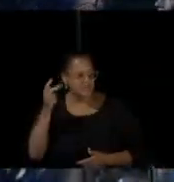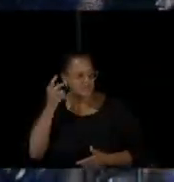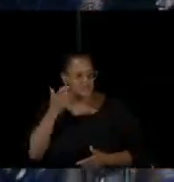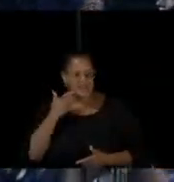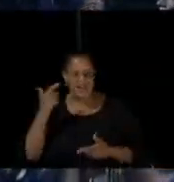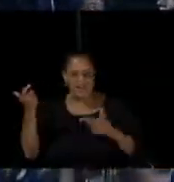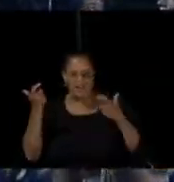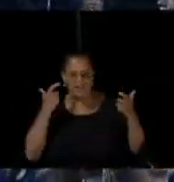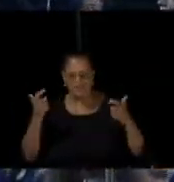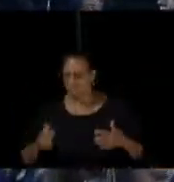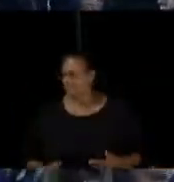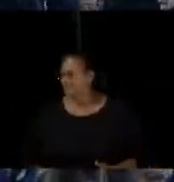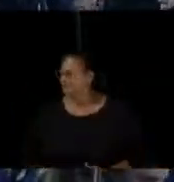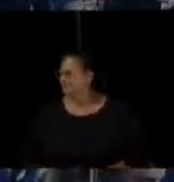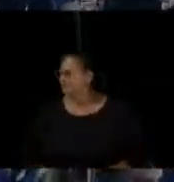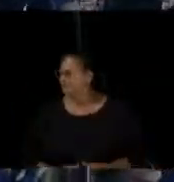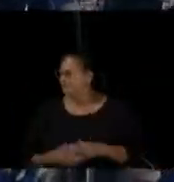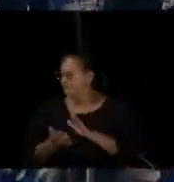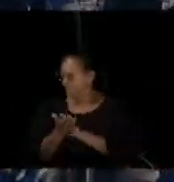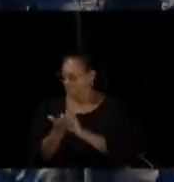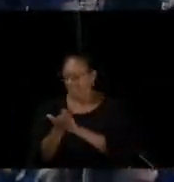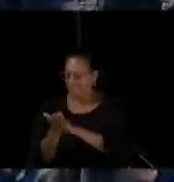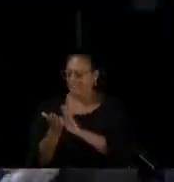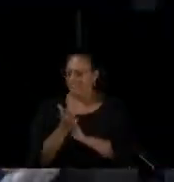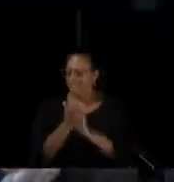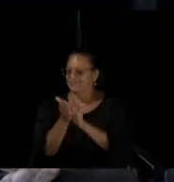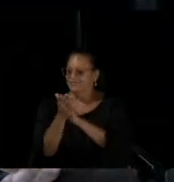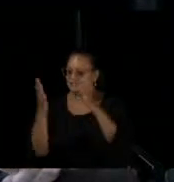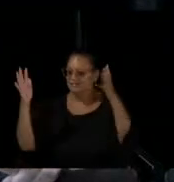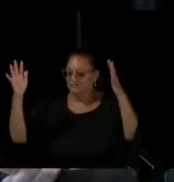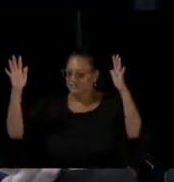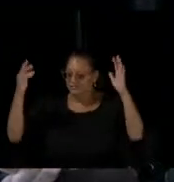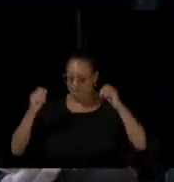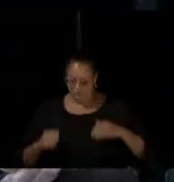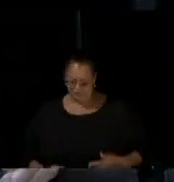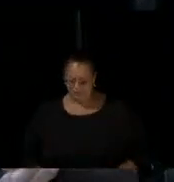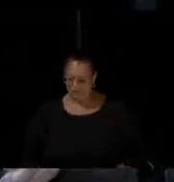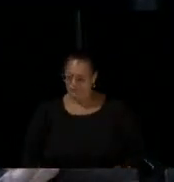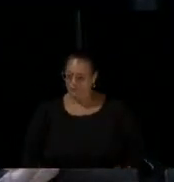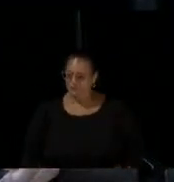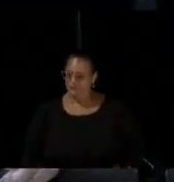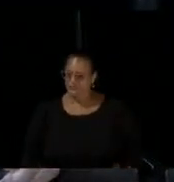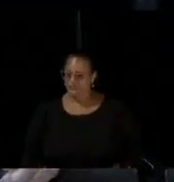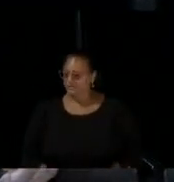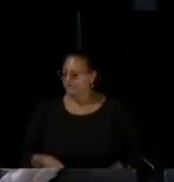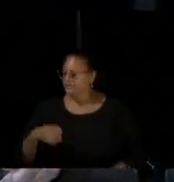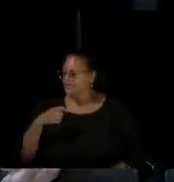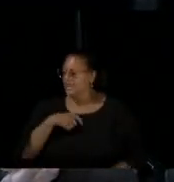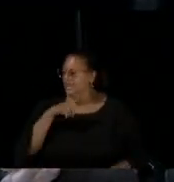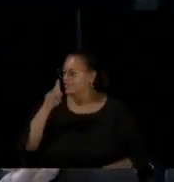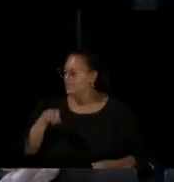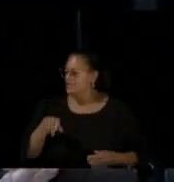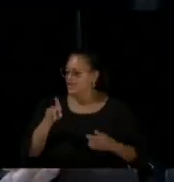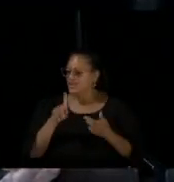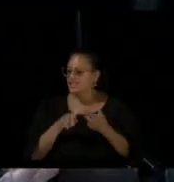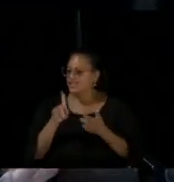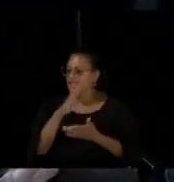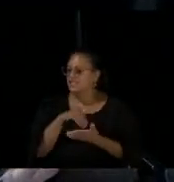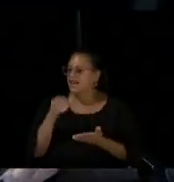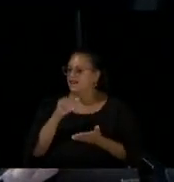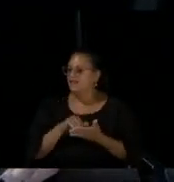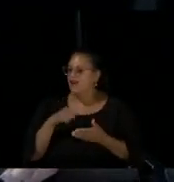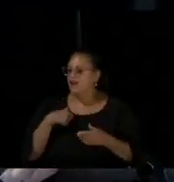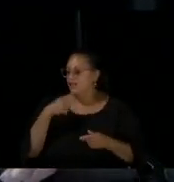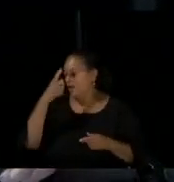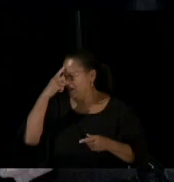on. Give them a round of applause. They deserve it. They are the center of our thoughts, and a big round